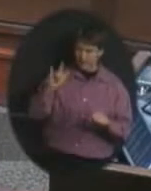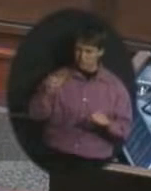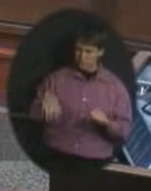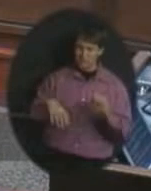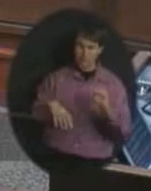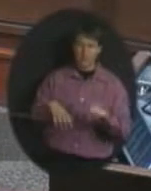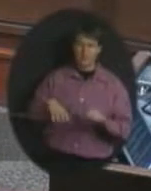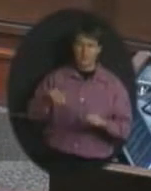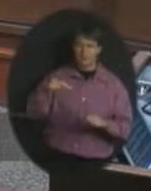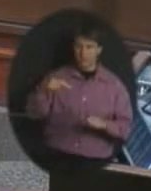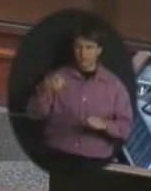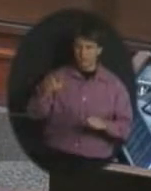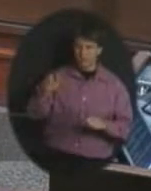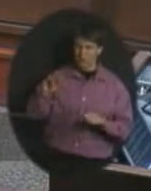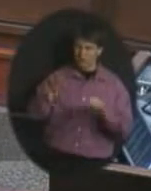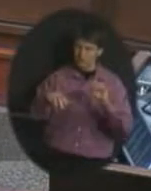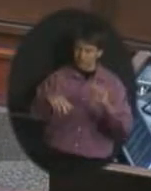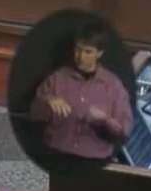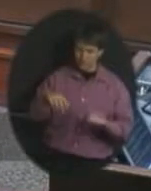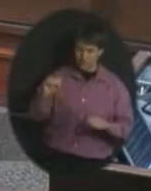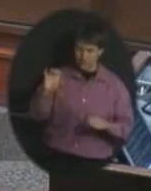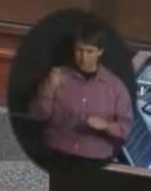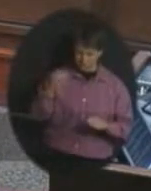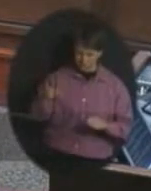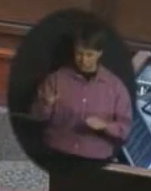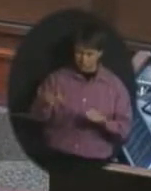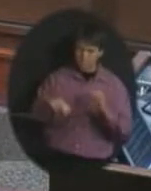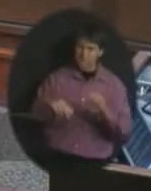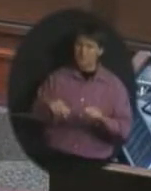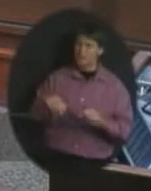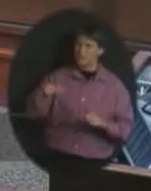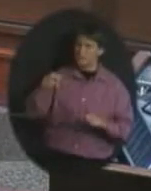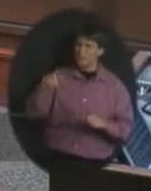Yes. Mr. Parker? Yes. Mr. Shearer? Yes.